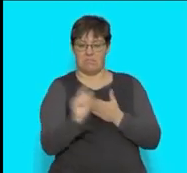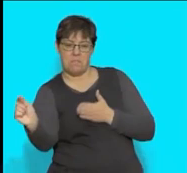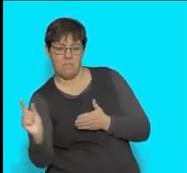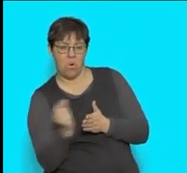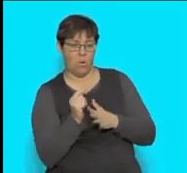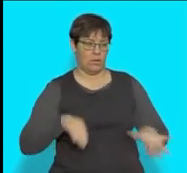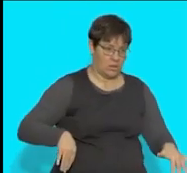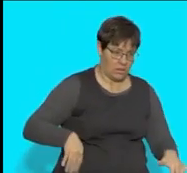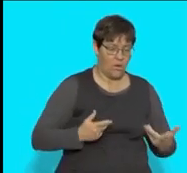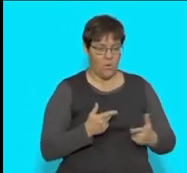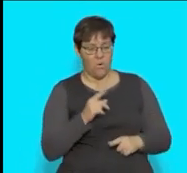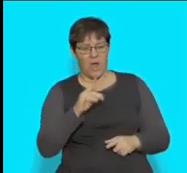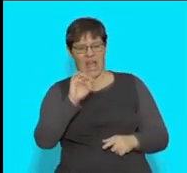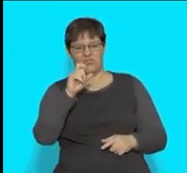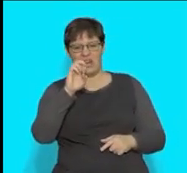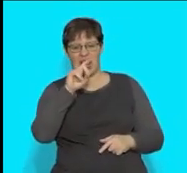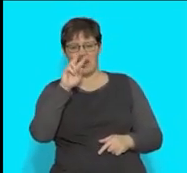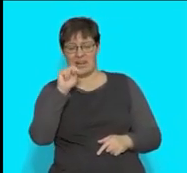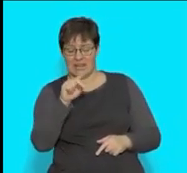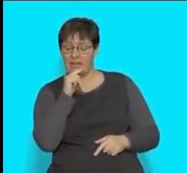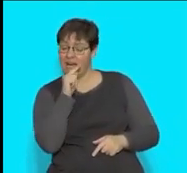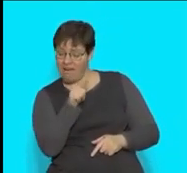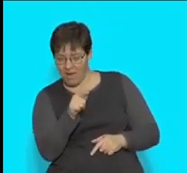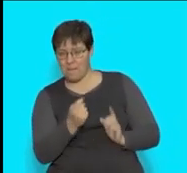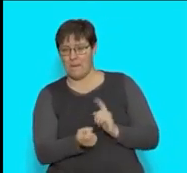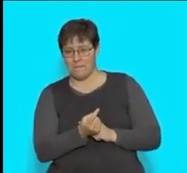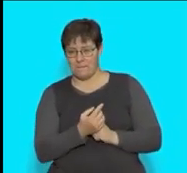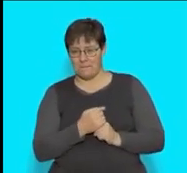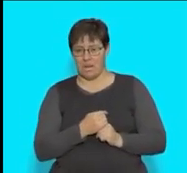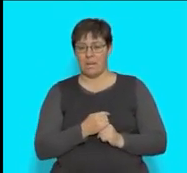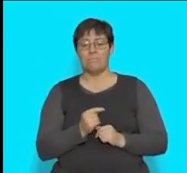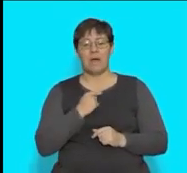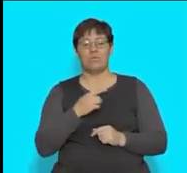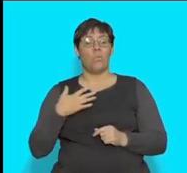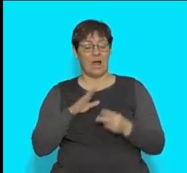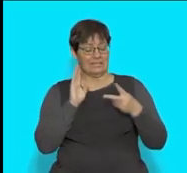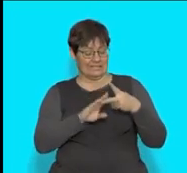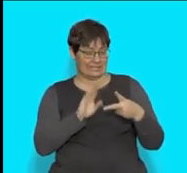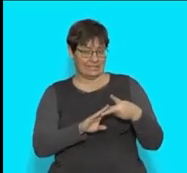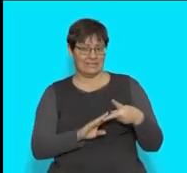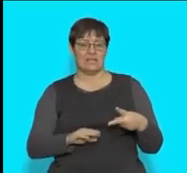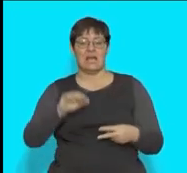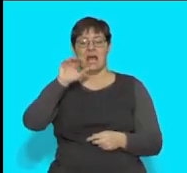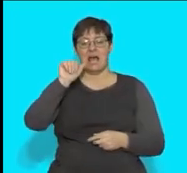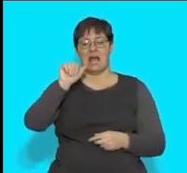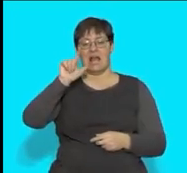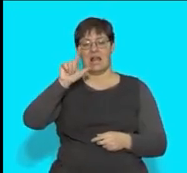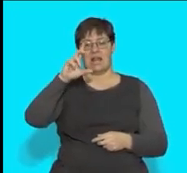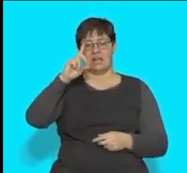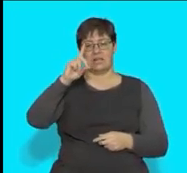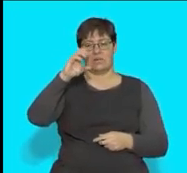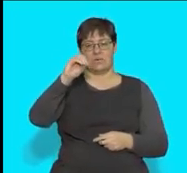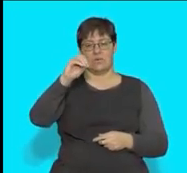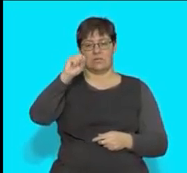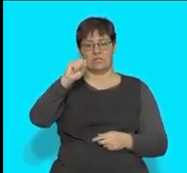flight one. But we're very much interested in this second hormone, right? It's called aldosterone,